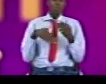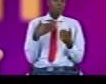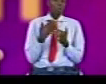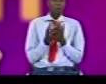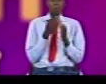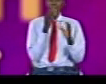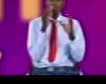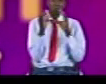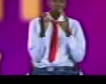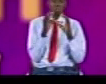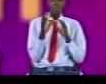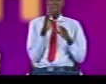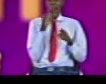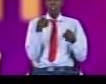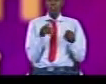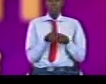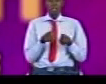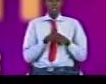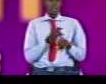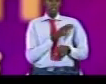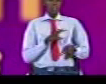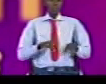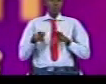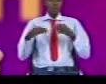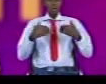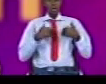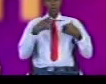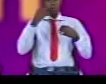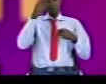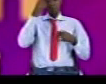Are you Christ-like? Do you have the mind of Christ?